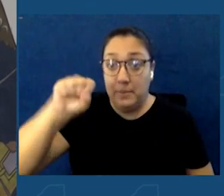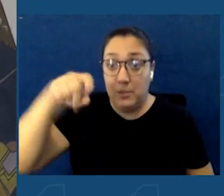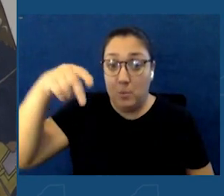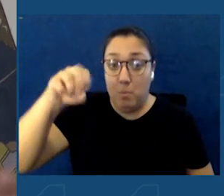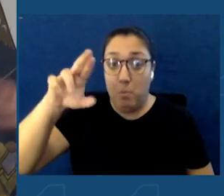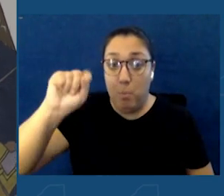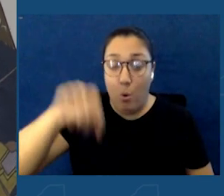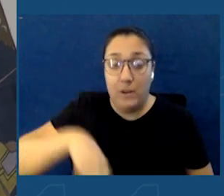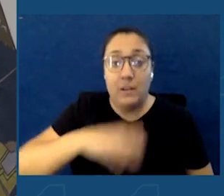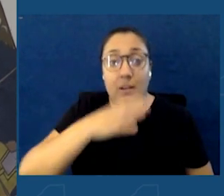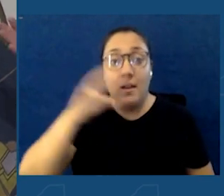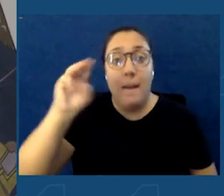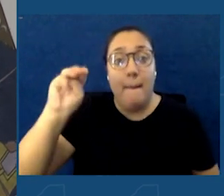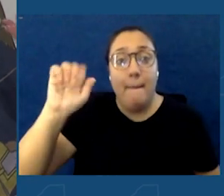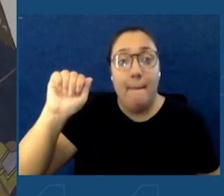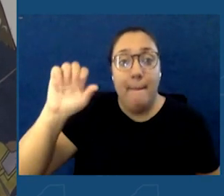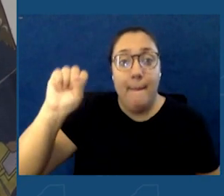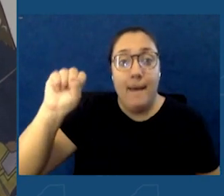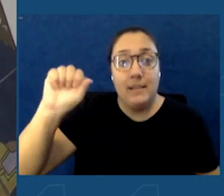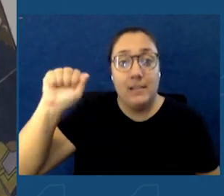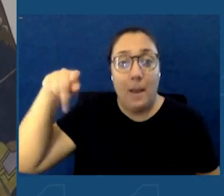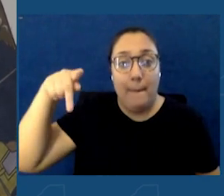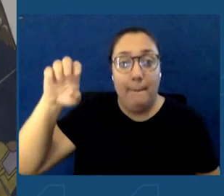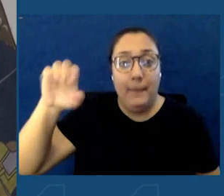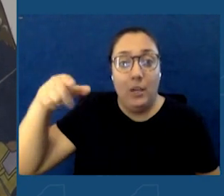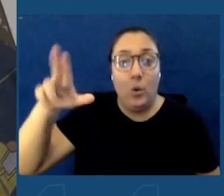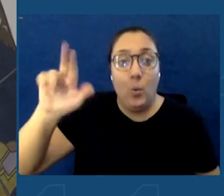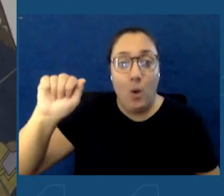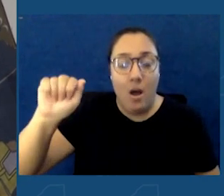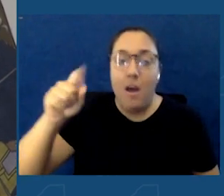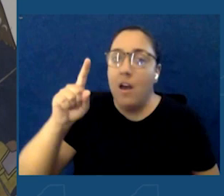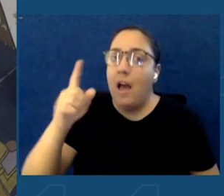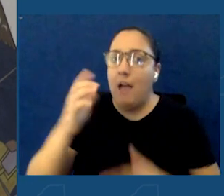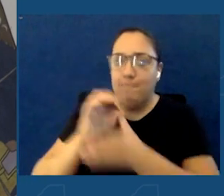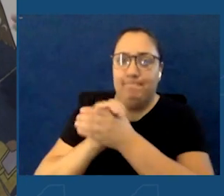Massapequa. I want to wish them luck.